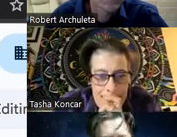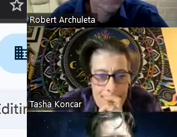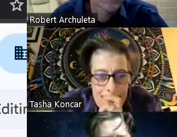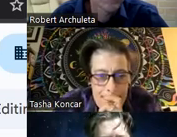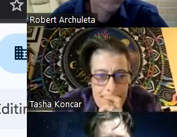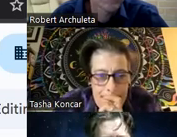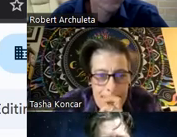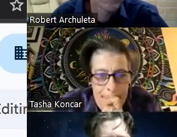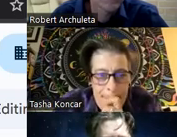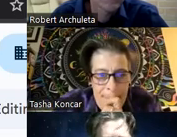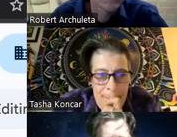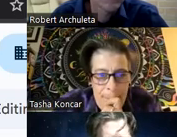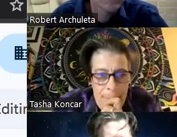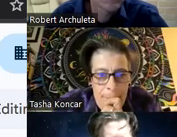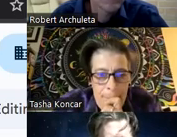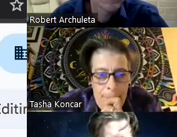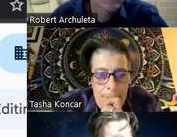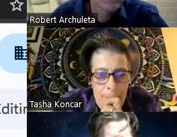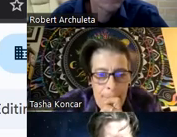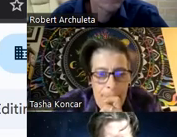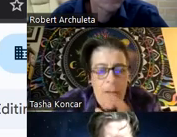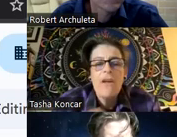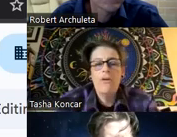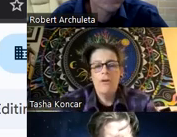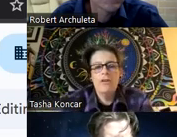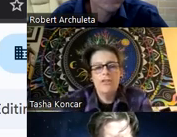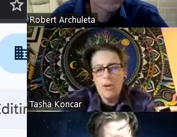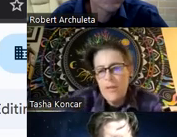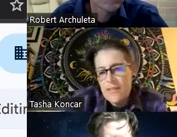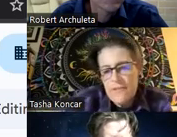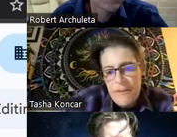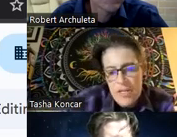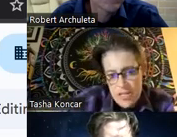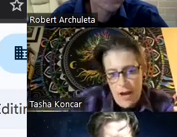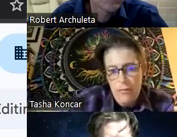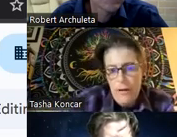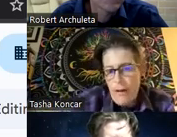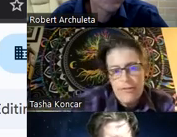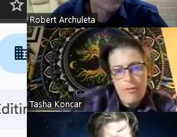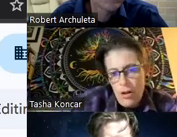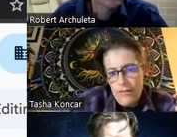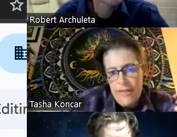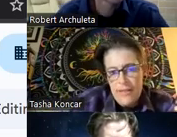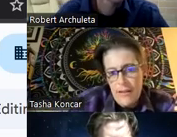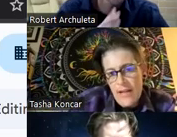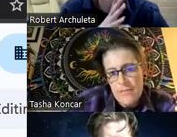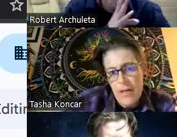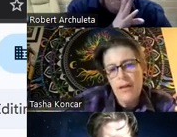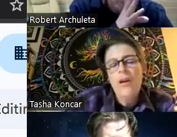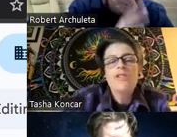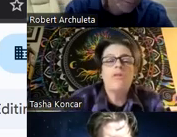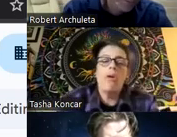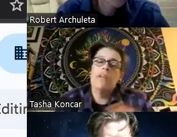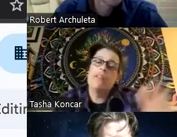So these are the last two. Hmm. 5 and 6. So we did finish that. We read through all of that the last